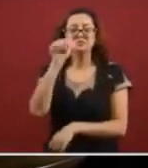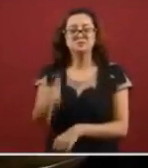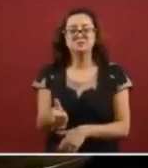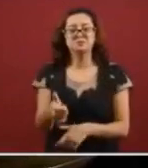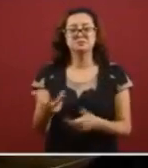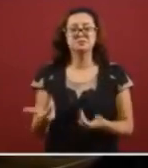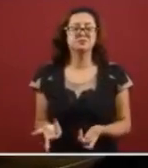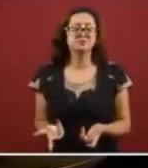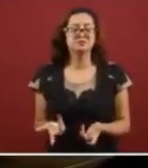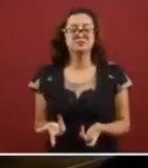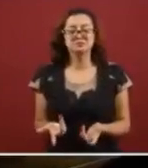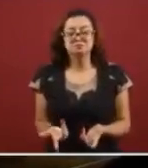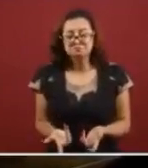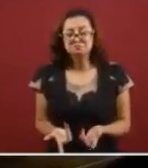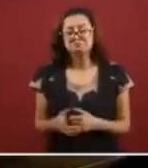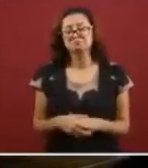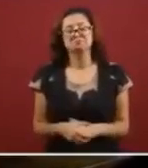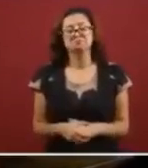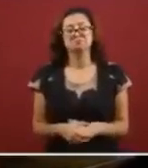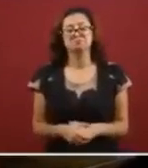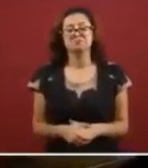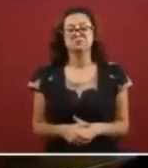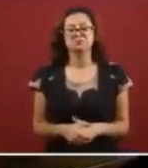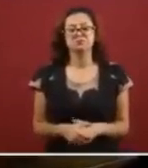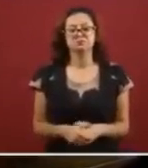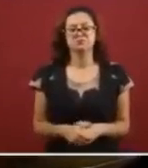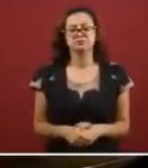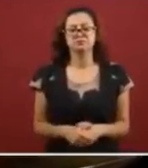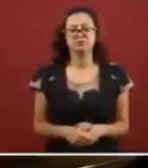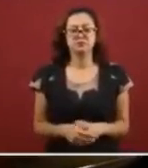They devoted themselves to